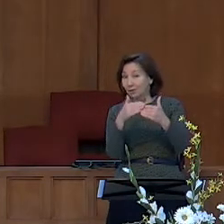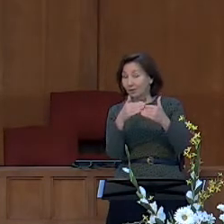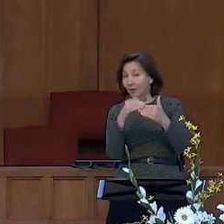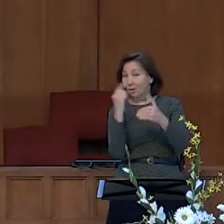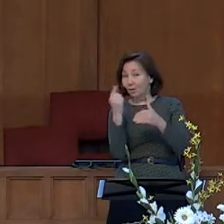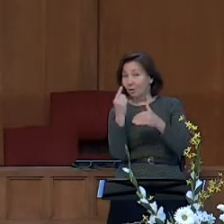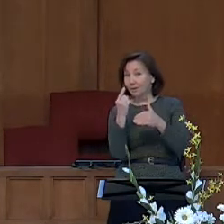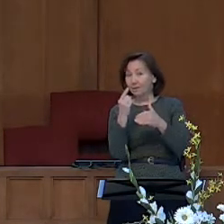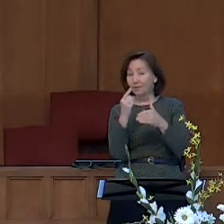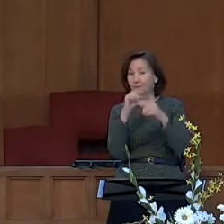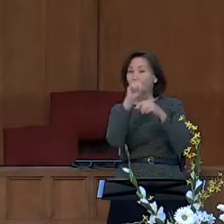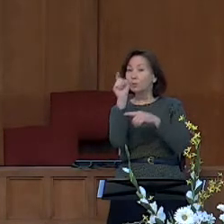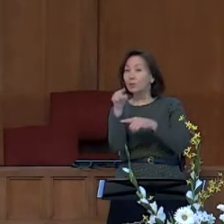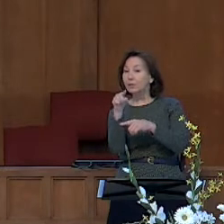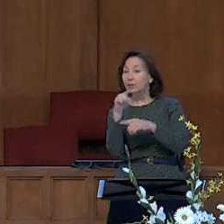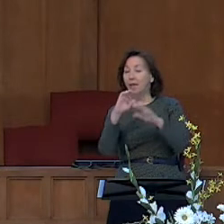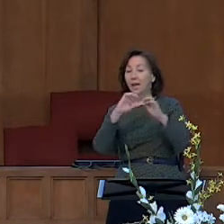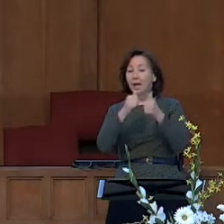the question is,